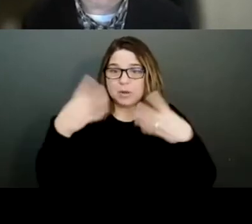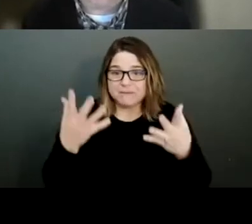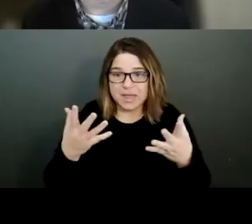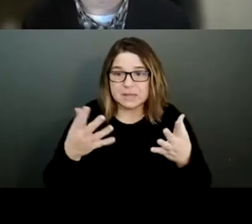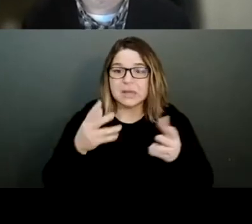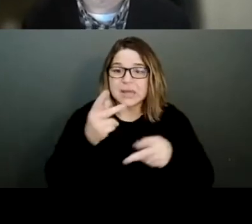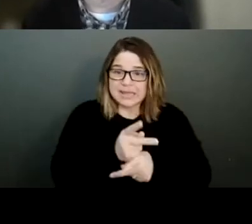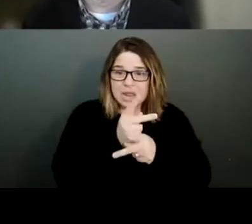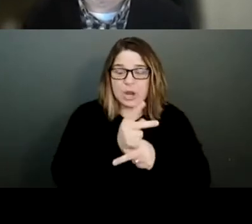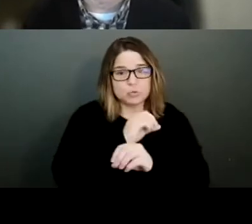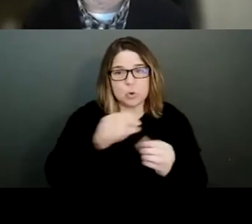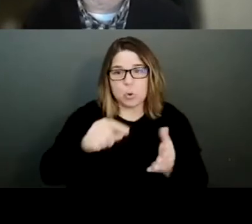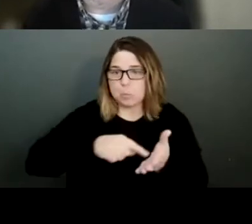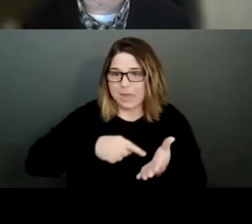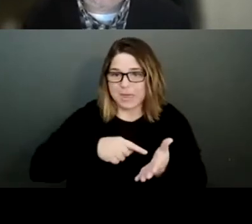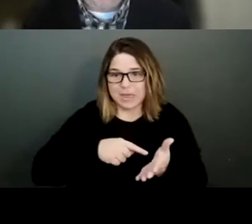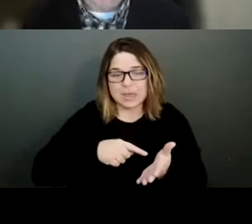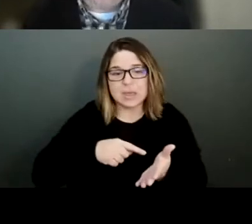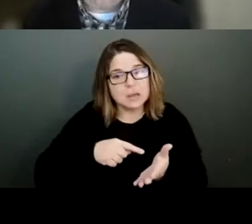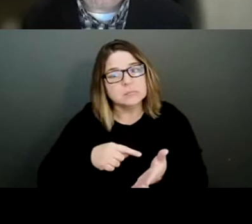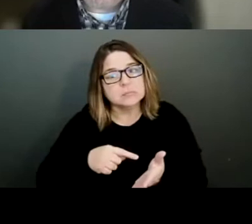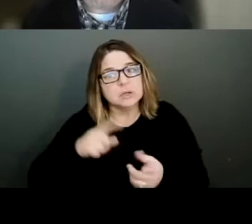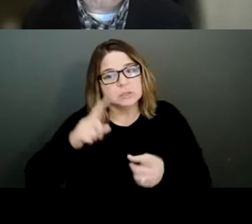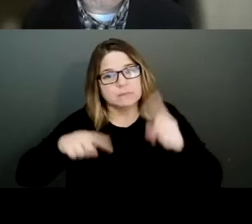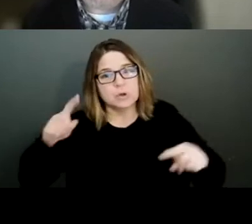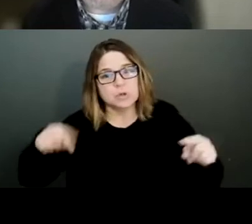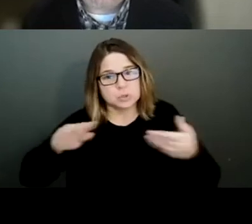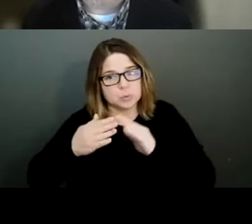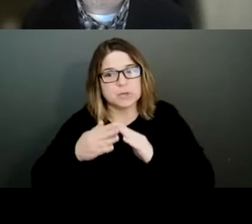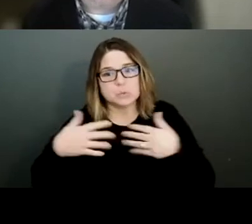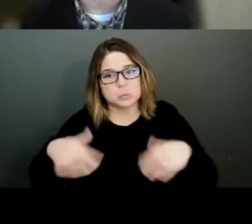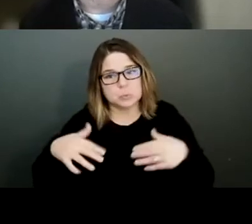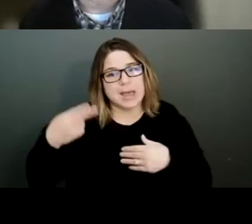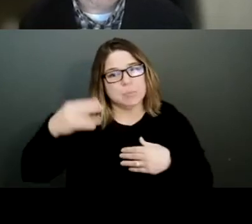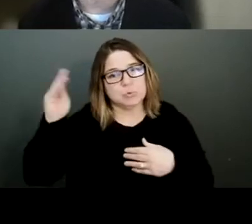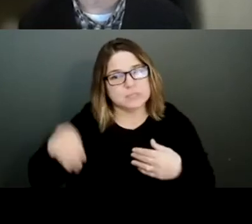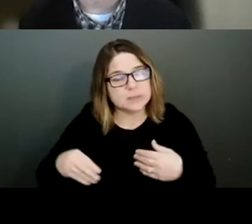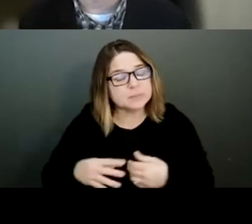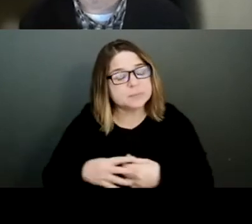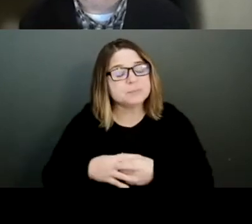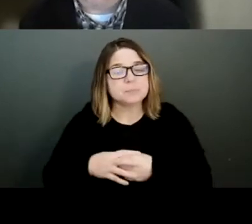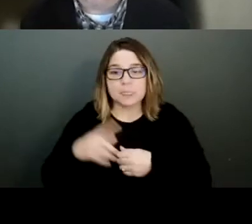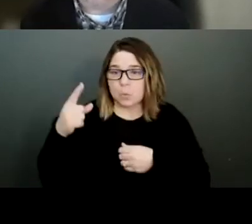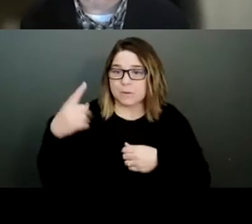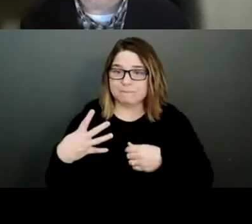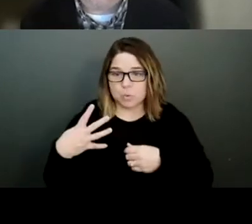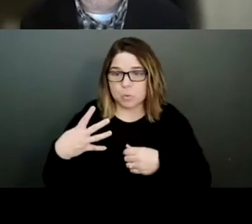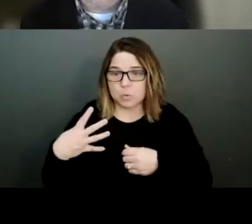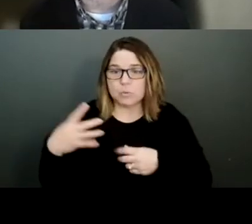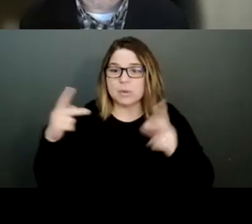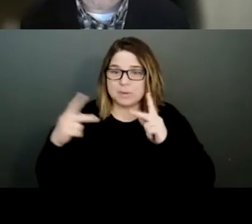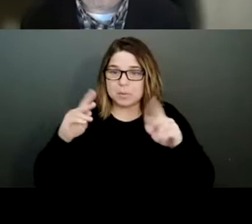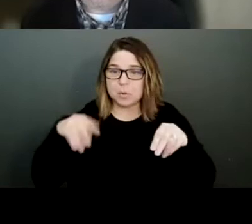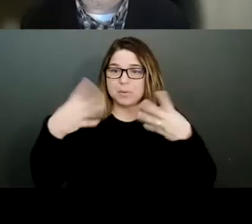much larger in diverse communities. 1/4 of the people are providing care to more than one person.